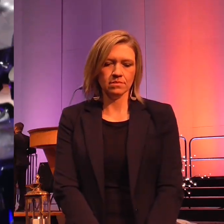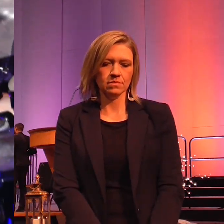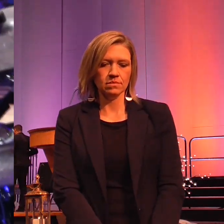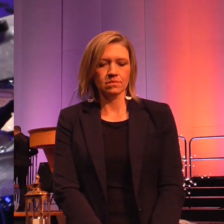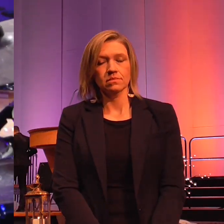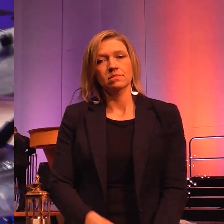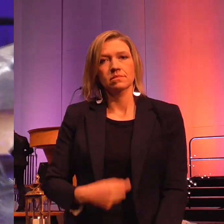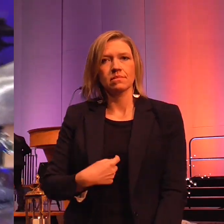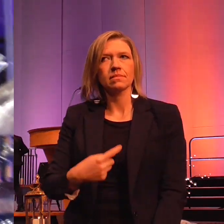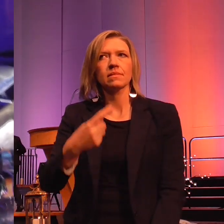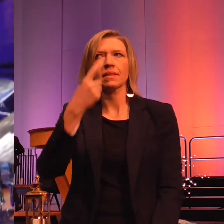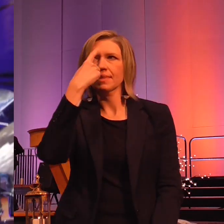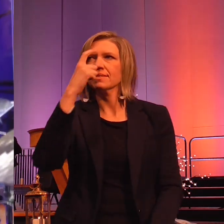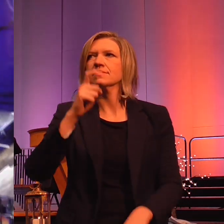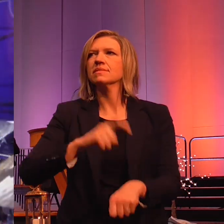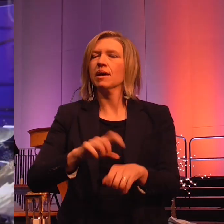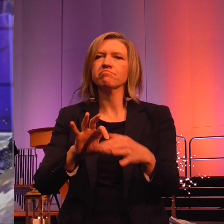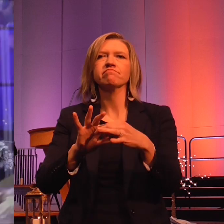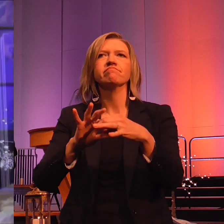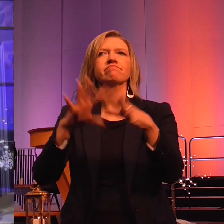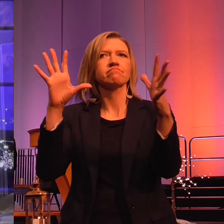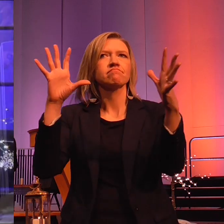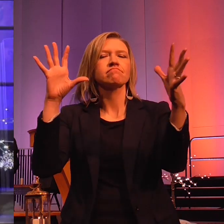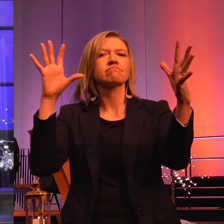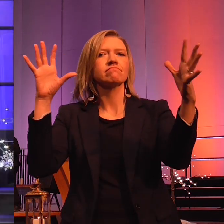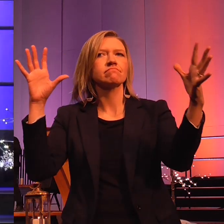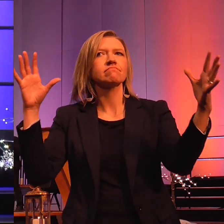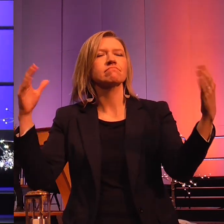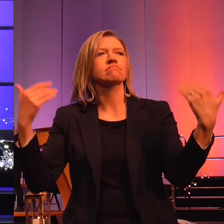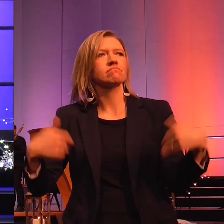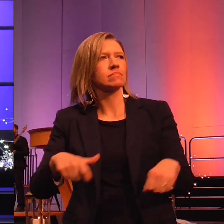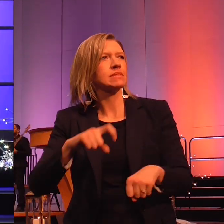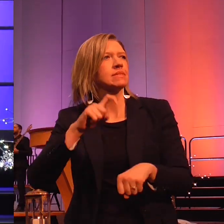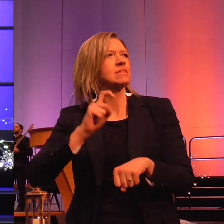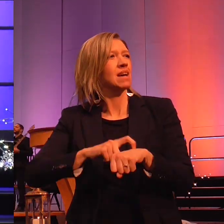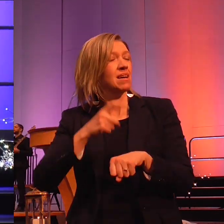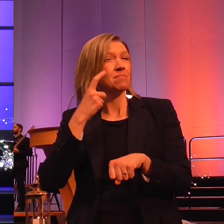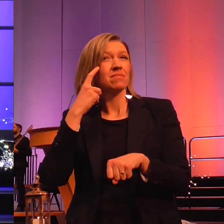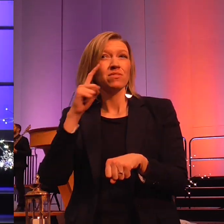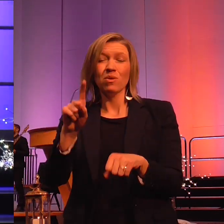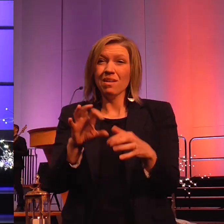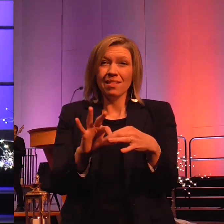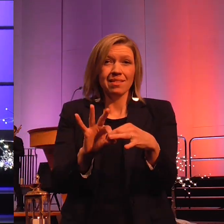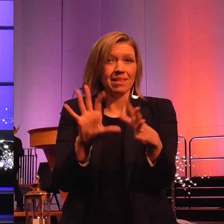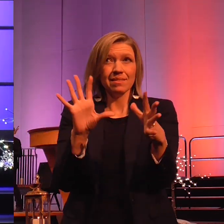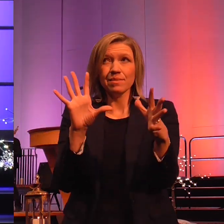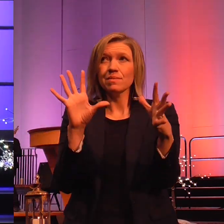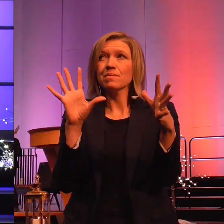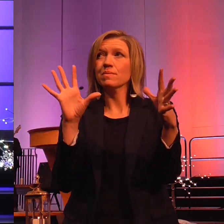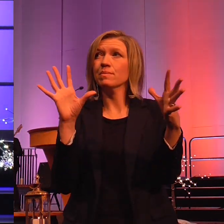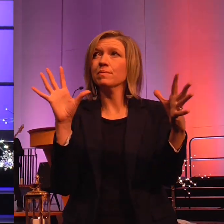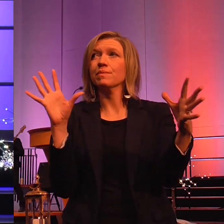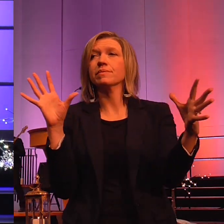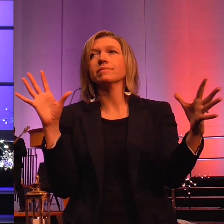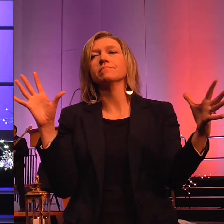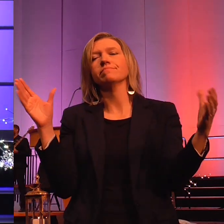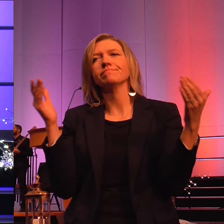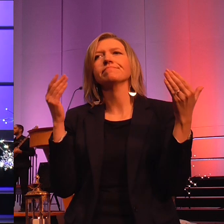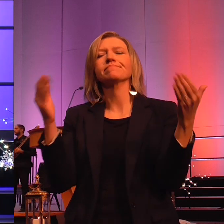I think it's time for the letting go. It's time for the letting go. I think it's time for the letting